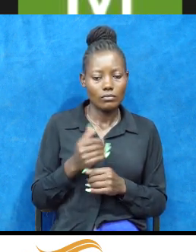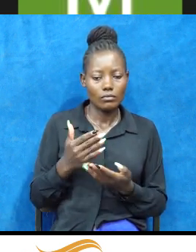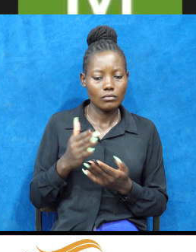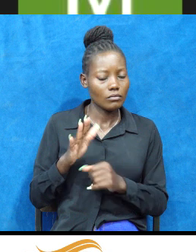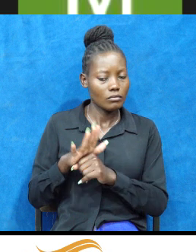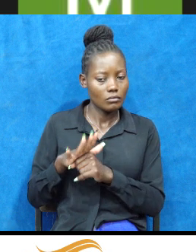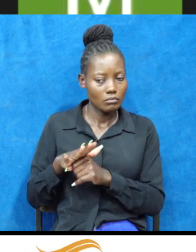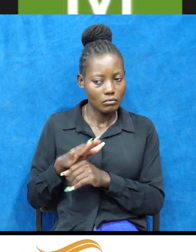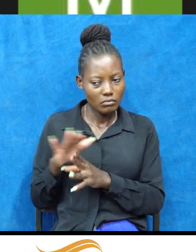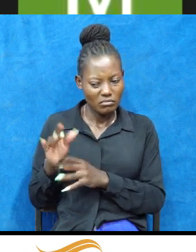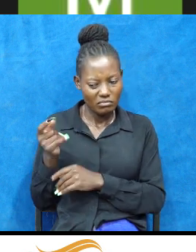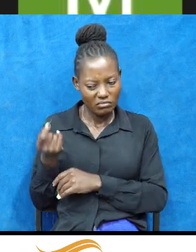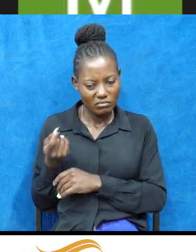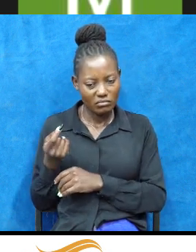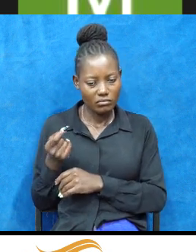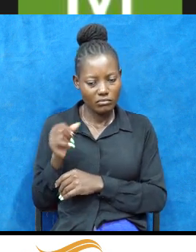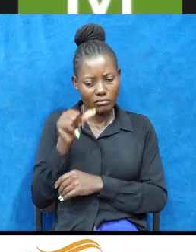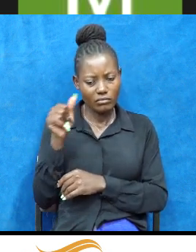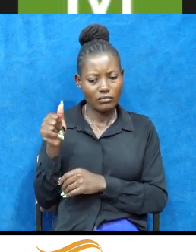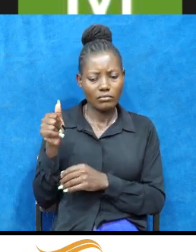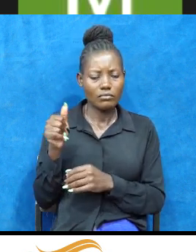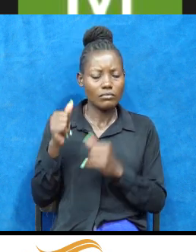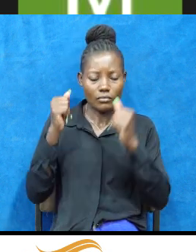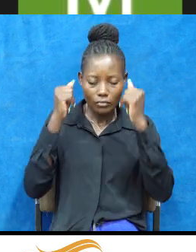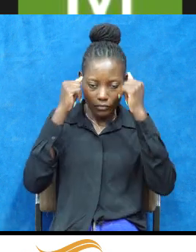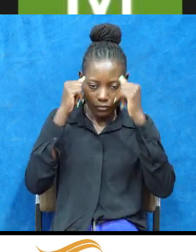maximum. Some of these drills are very, very